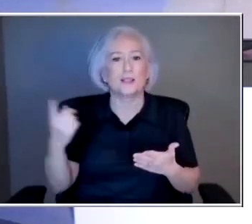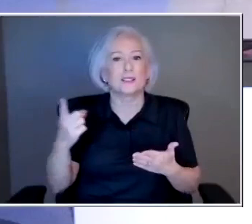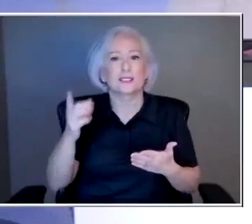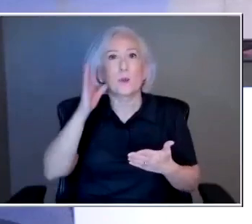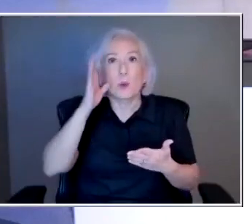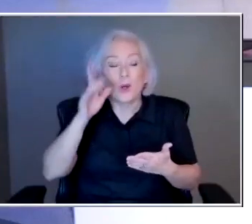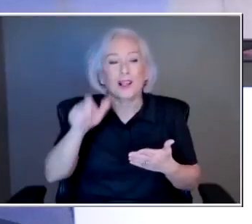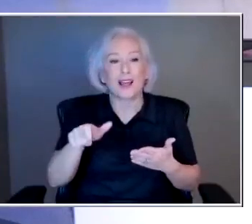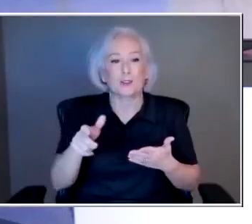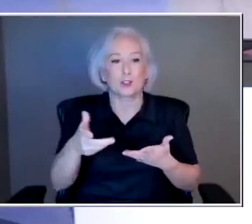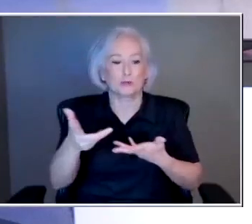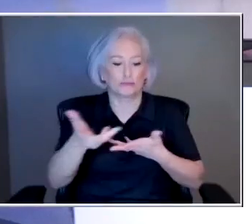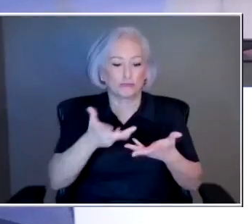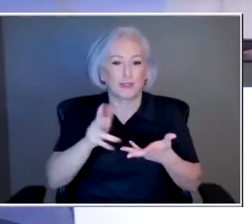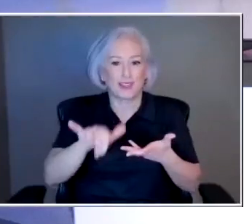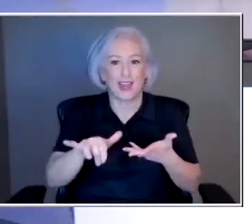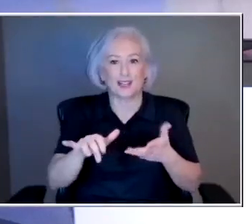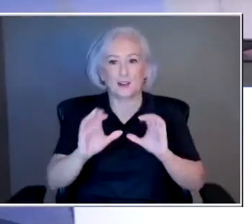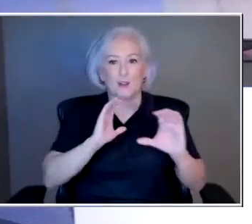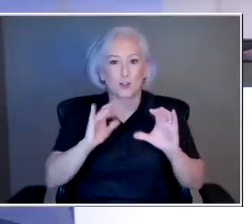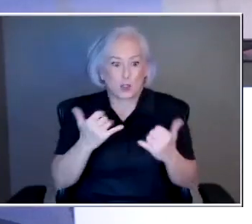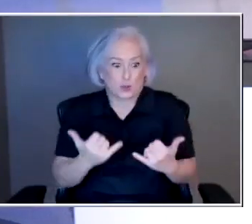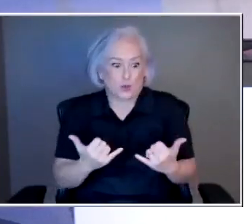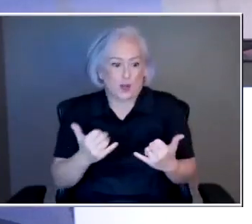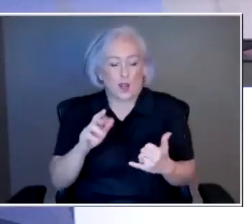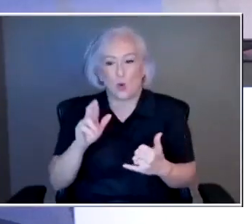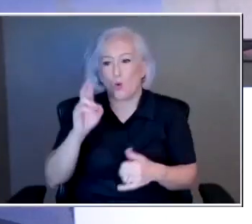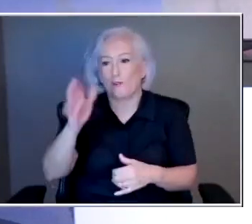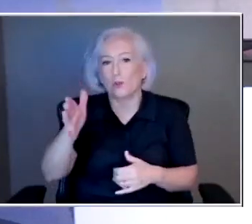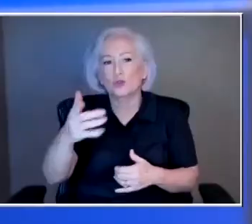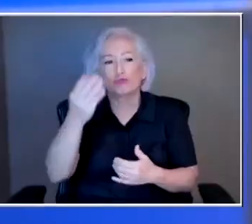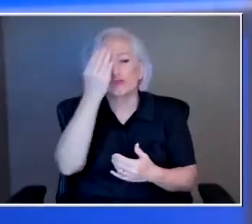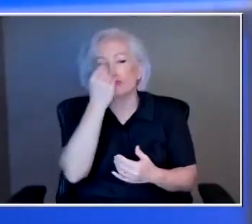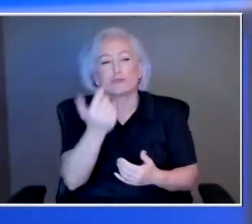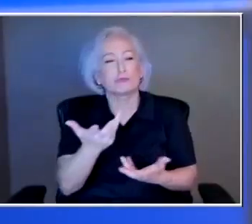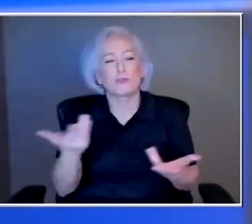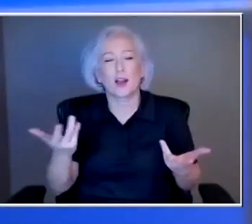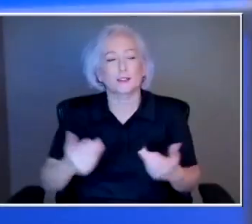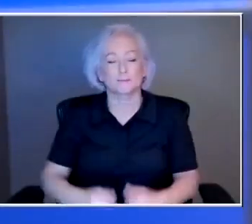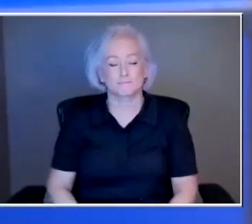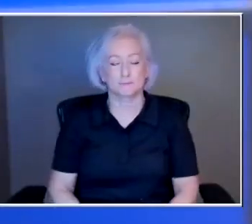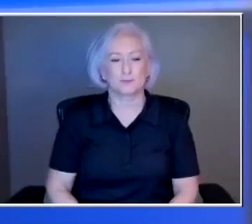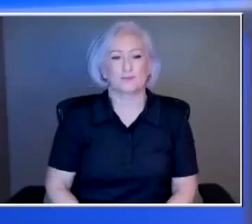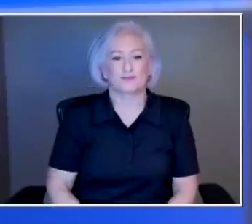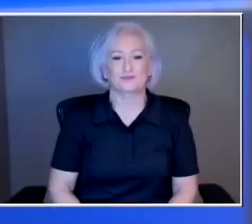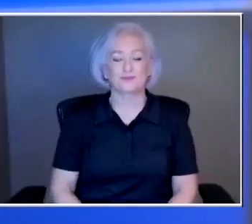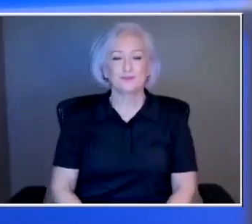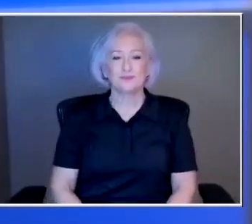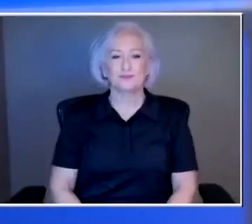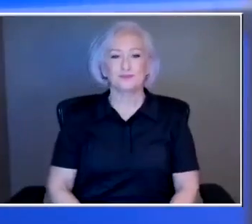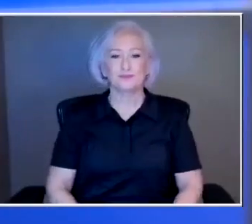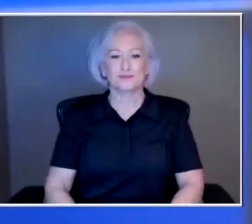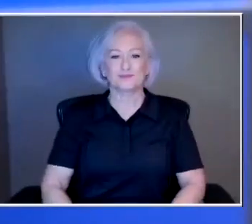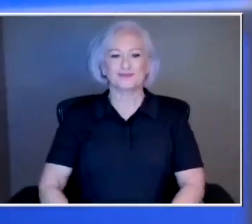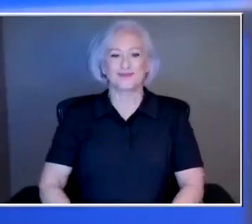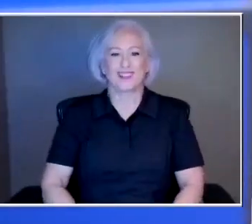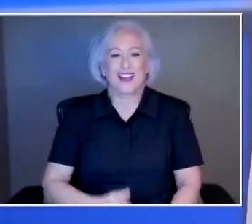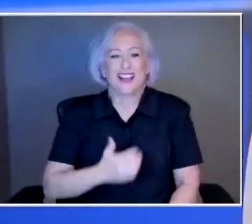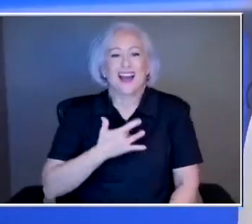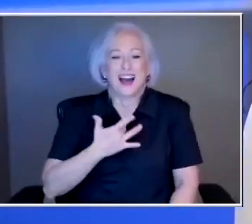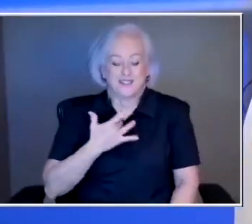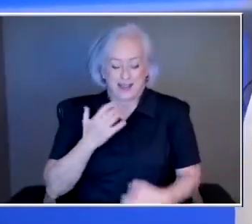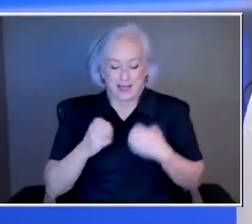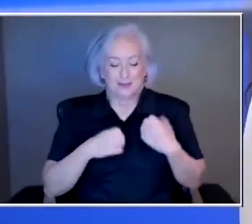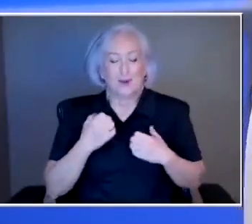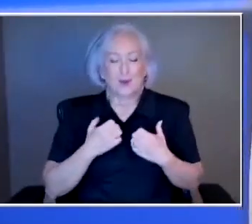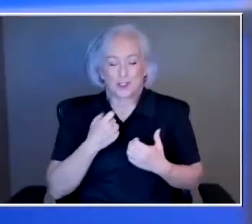conversation today, in the future. What advice do you have? So, and I maybe get emotional every time I talk about That's this. okay. You can do it